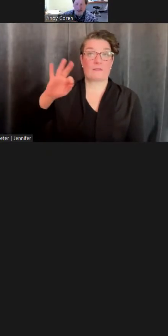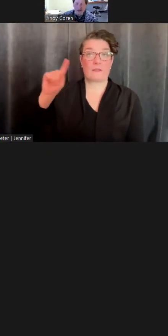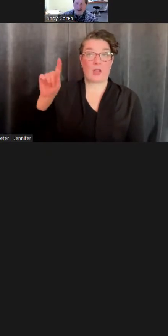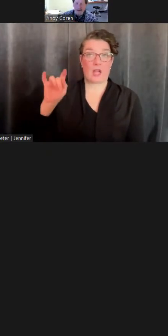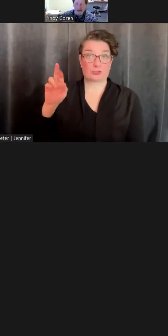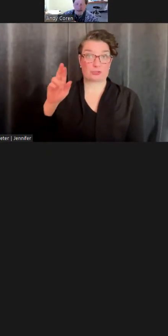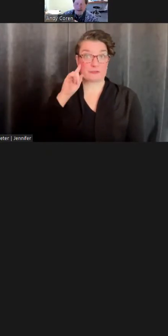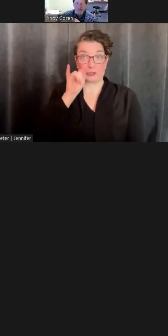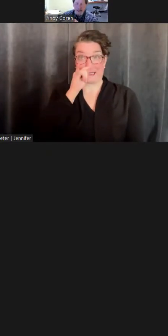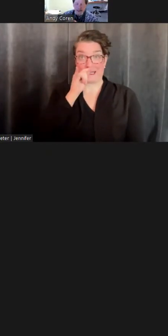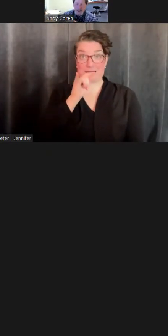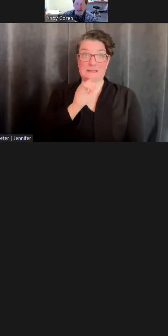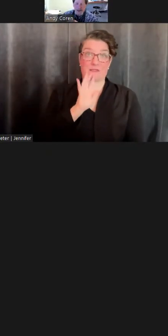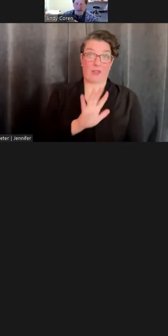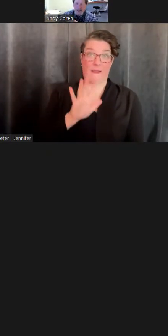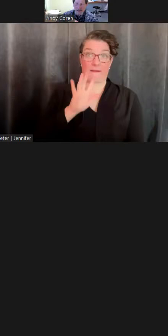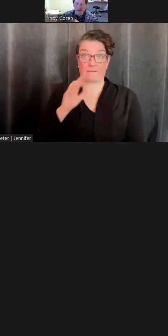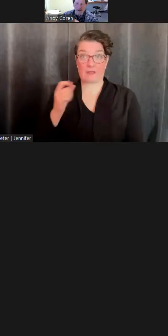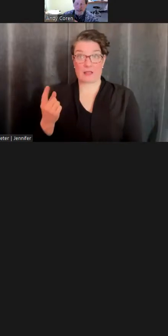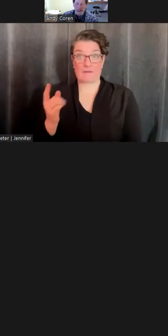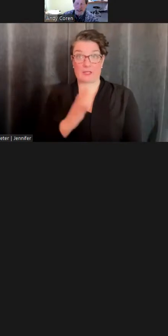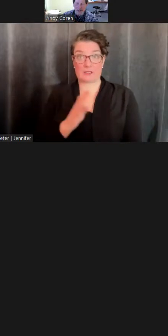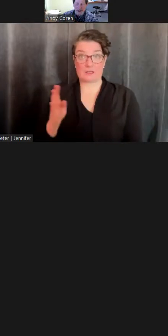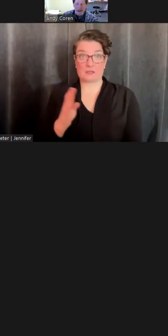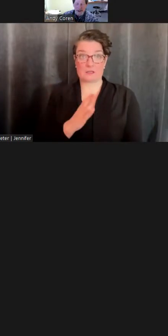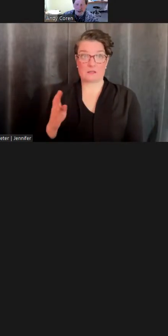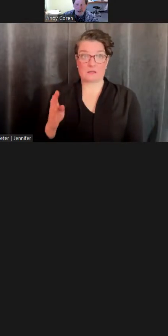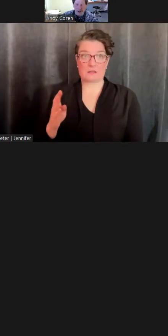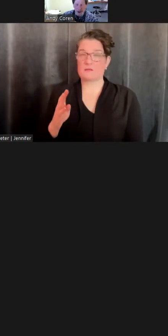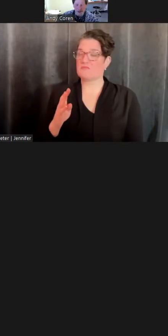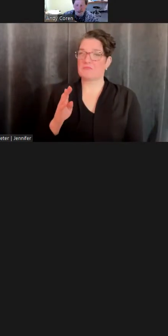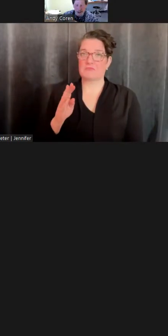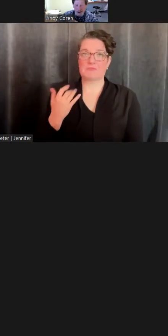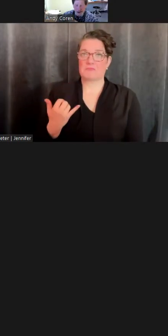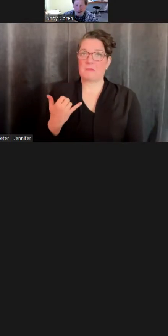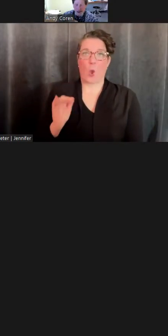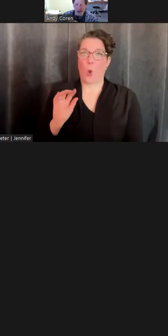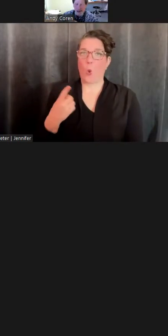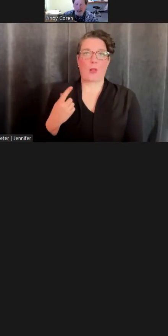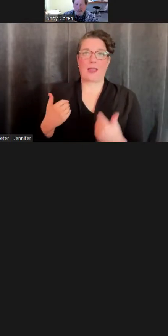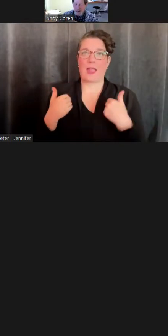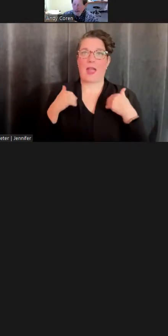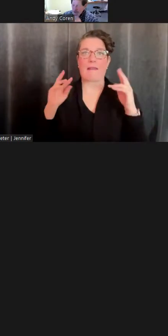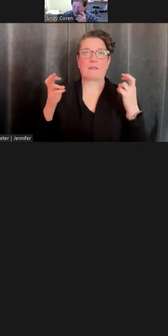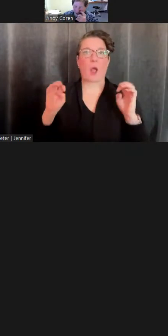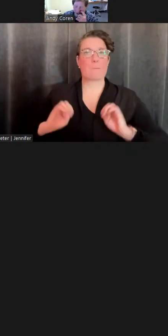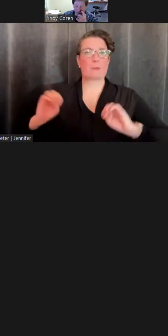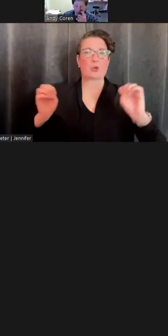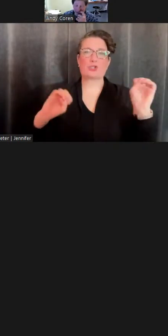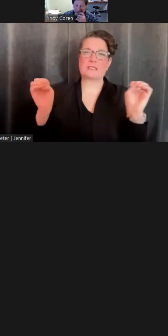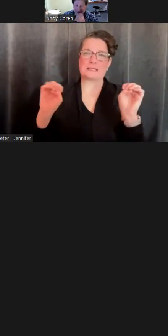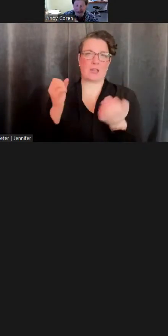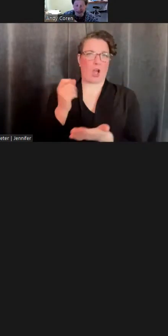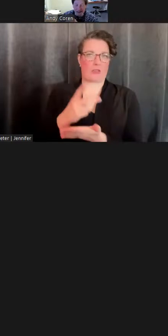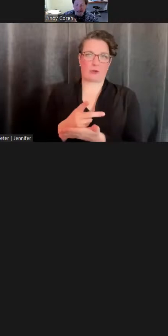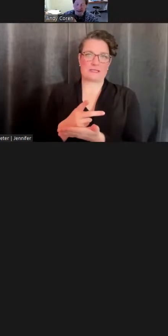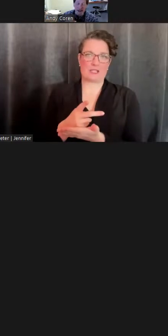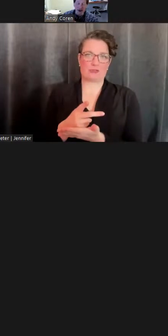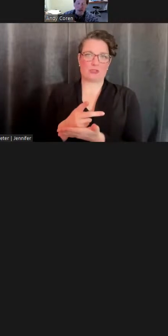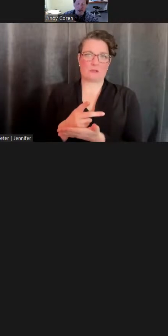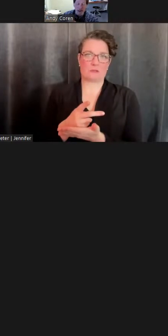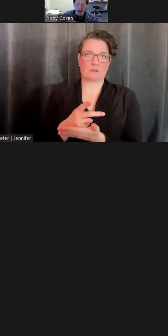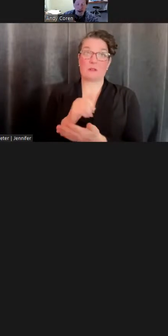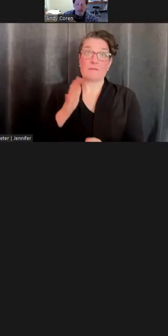11-year-olds is still only an emergency use authorization. And my understanding of what he said